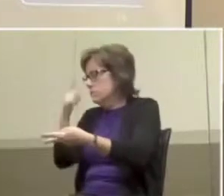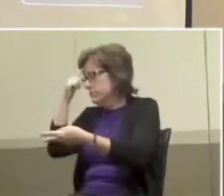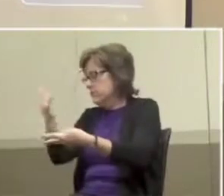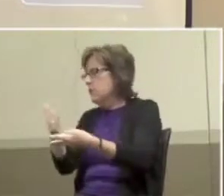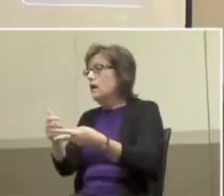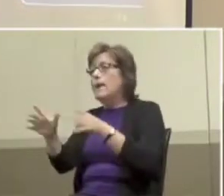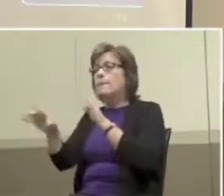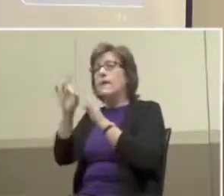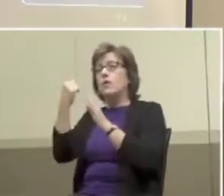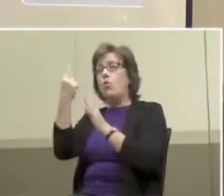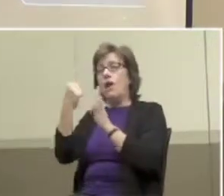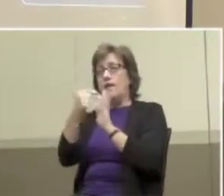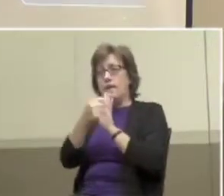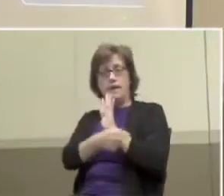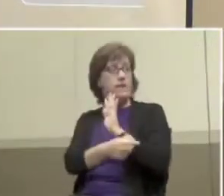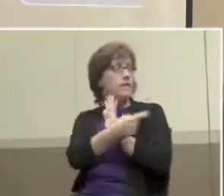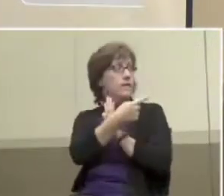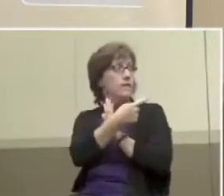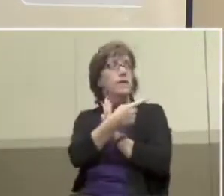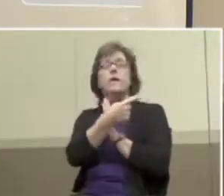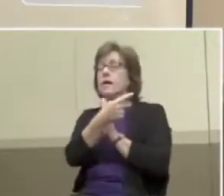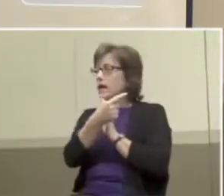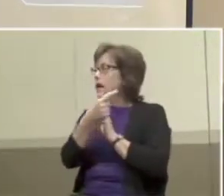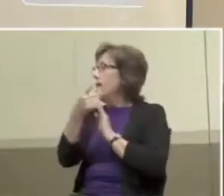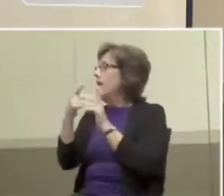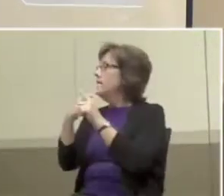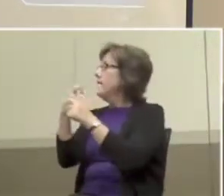perspectives and come up with a list of